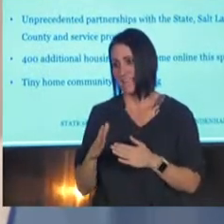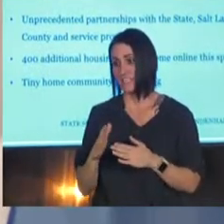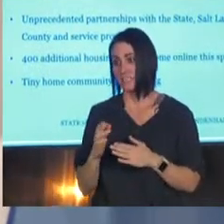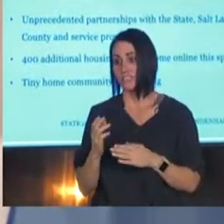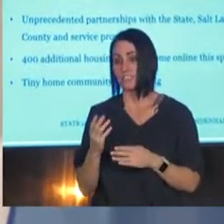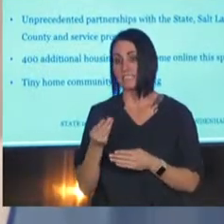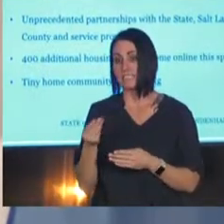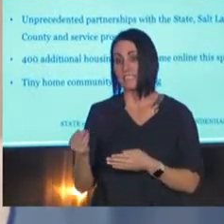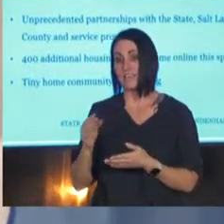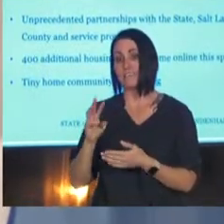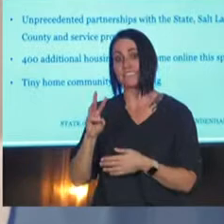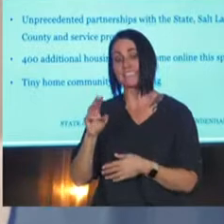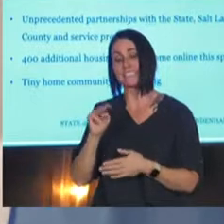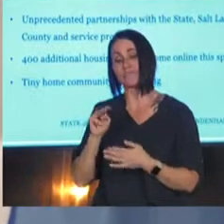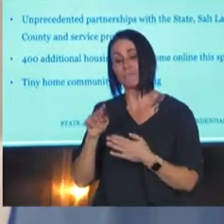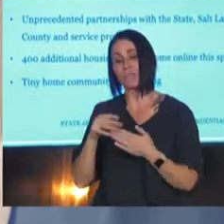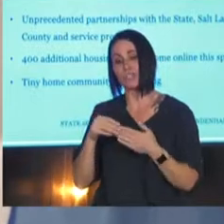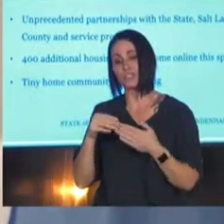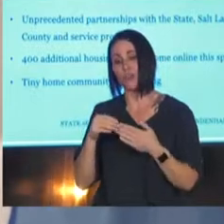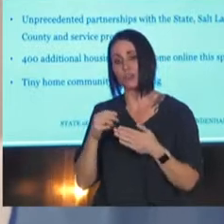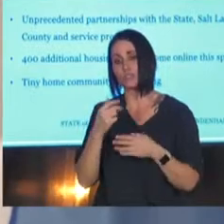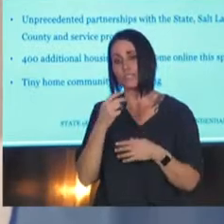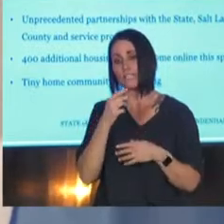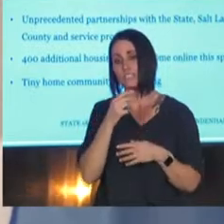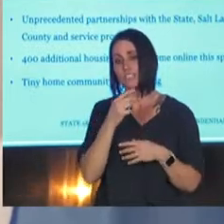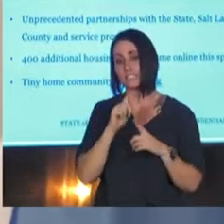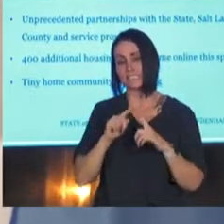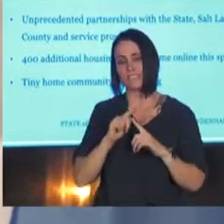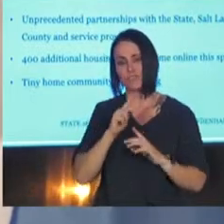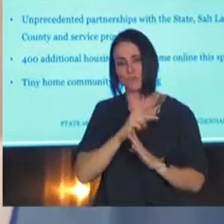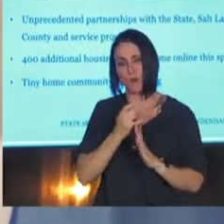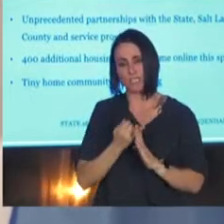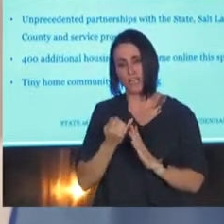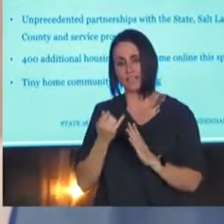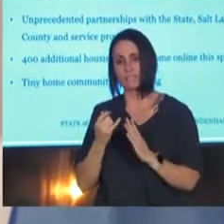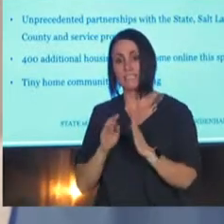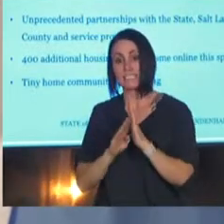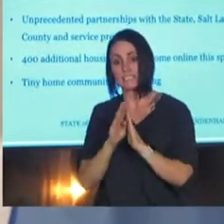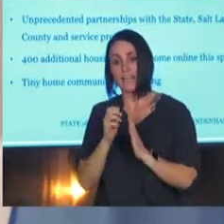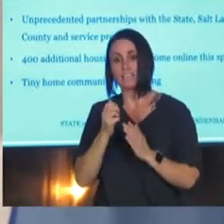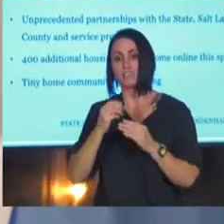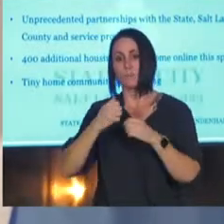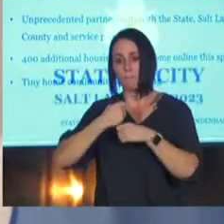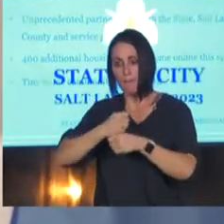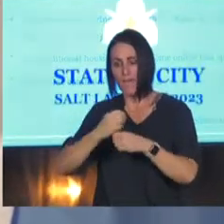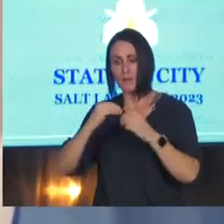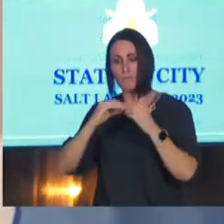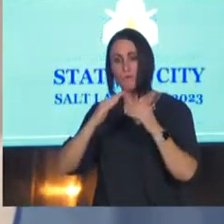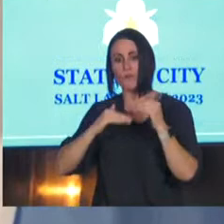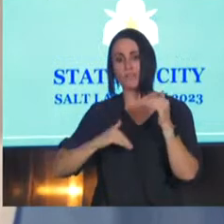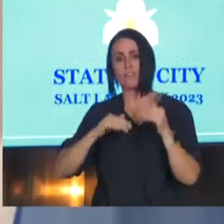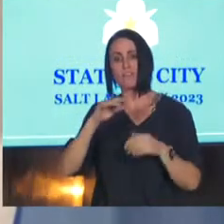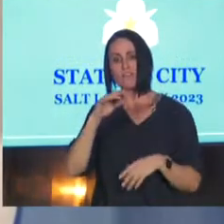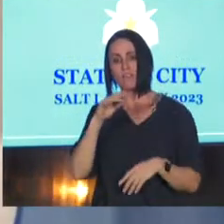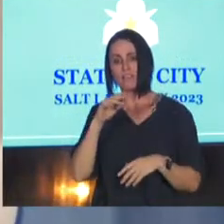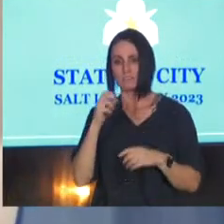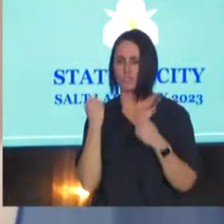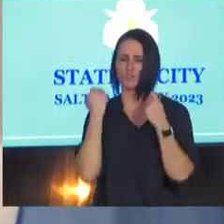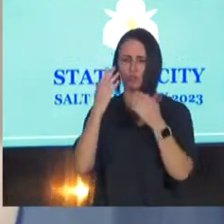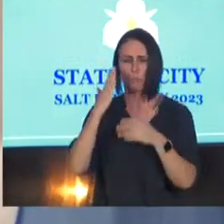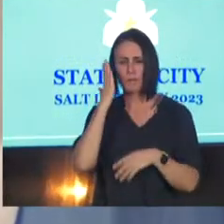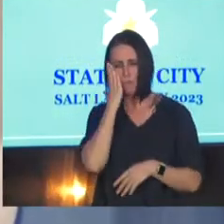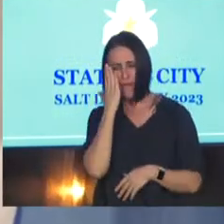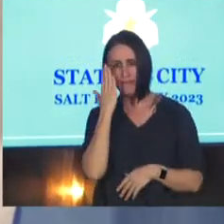allocate $6 million into 3 projects that are designed to create more than 400 beds in permanent supportive housing